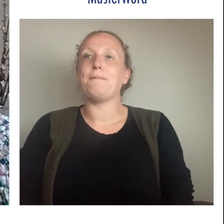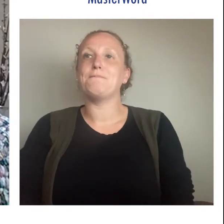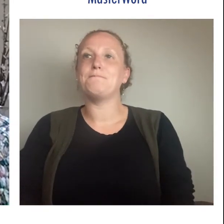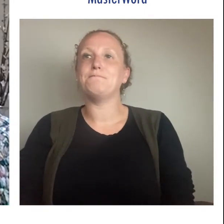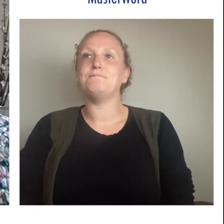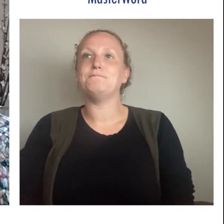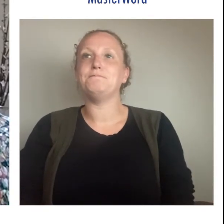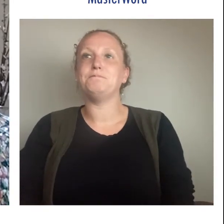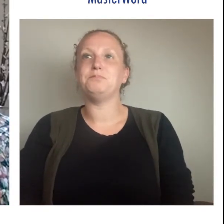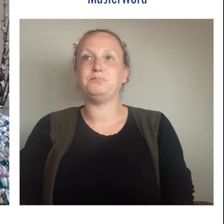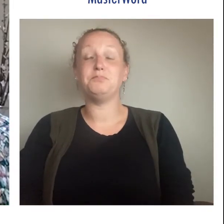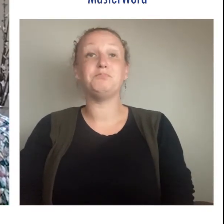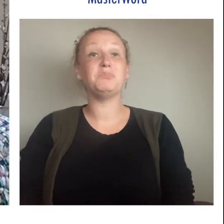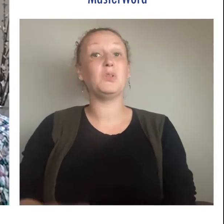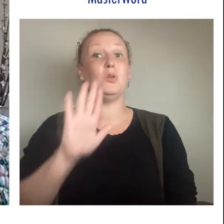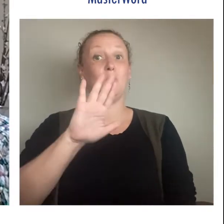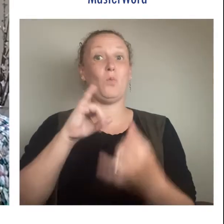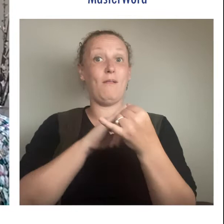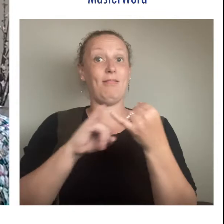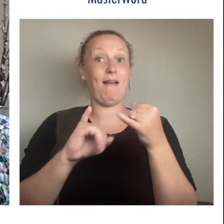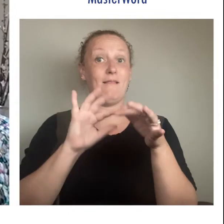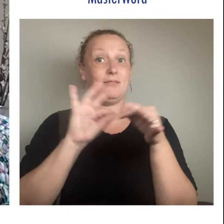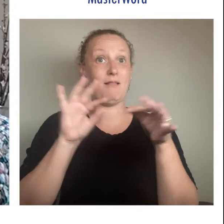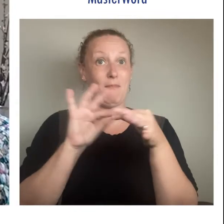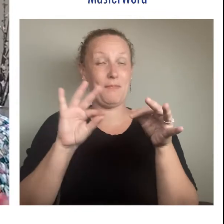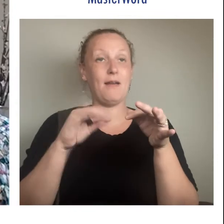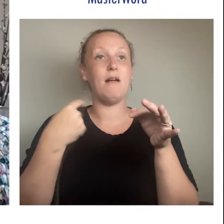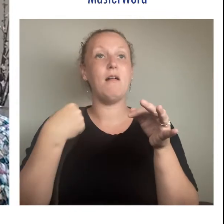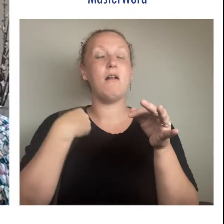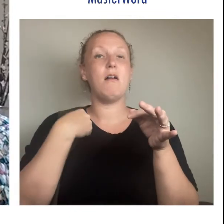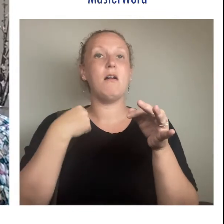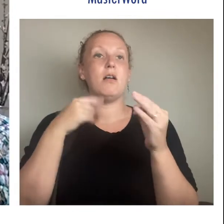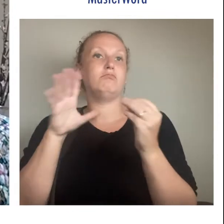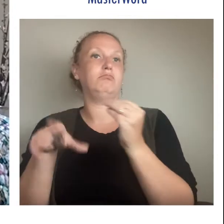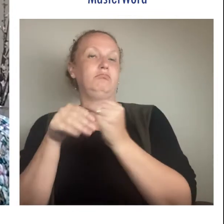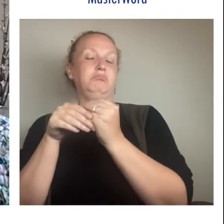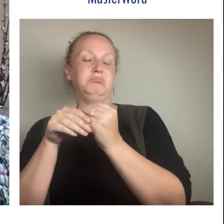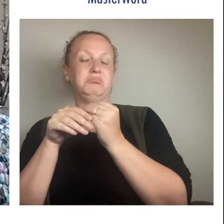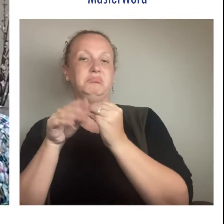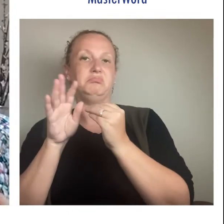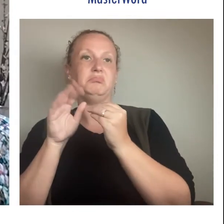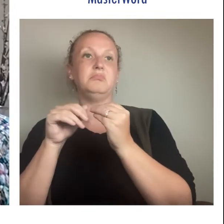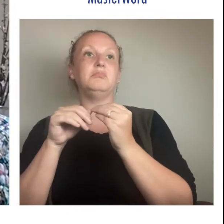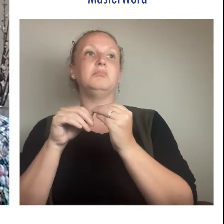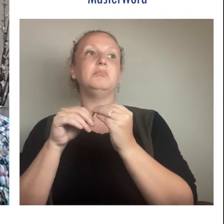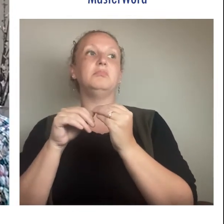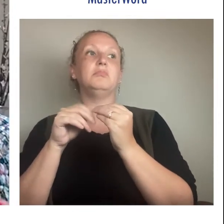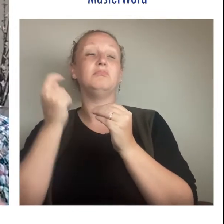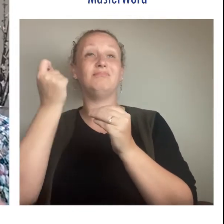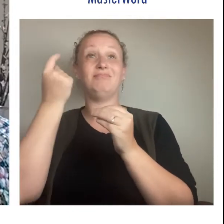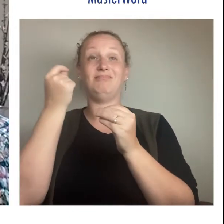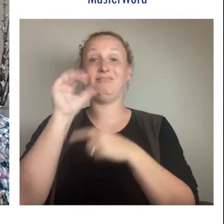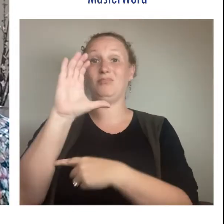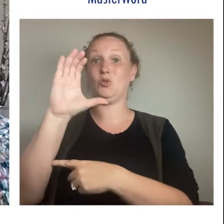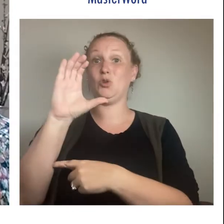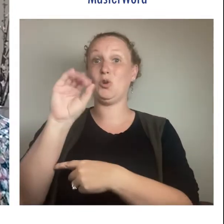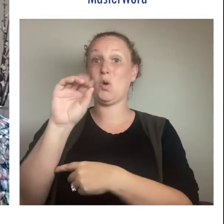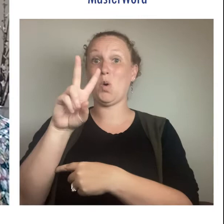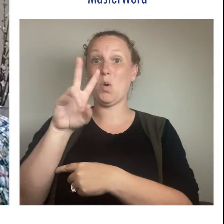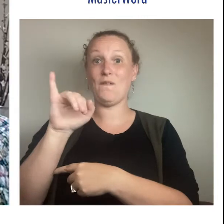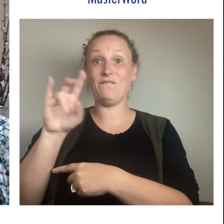building up on your last comment and working internationally, how has